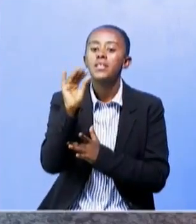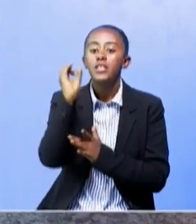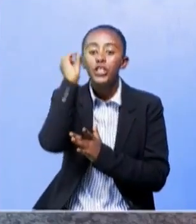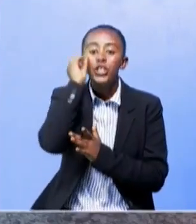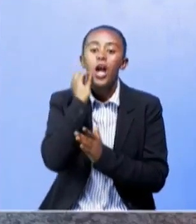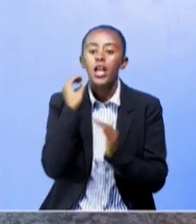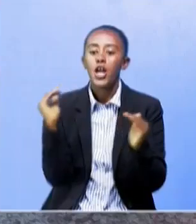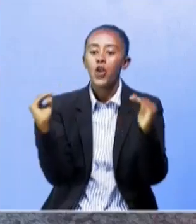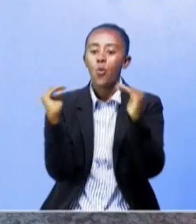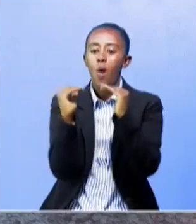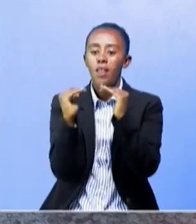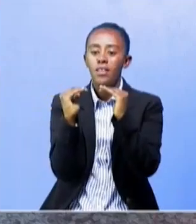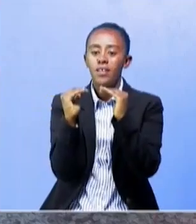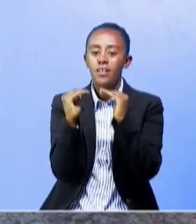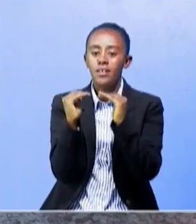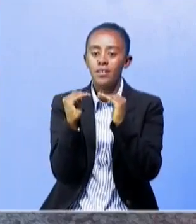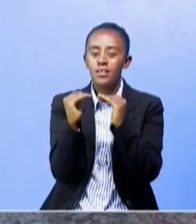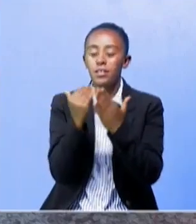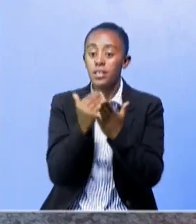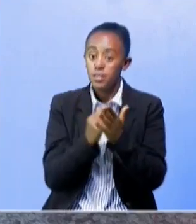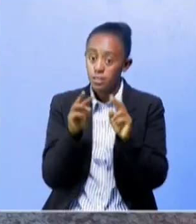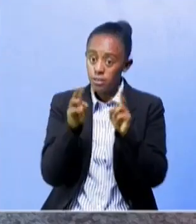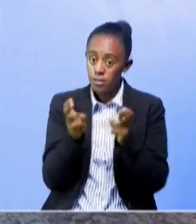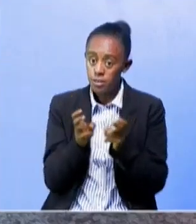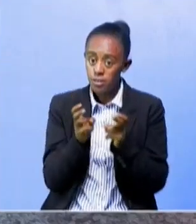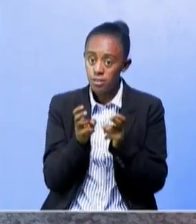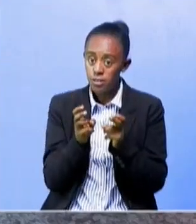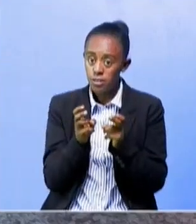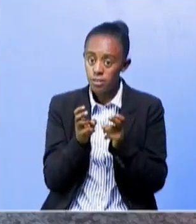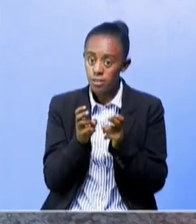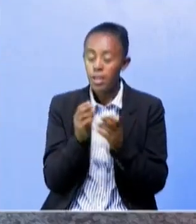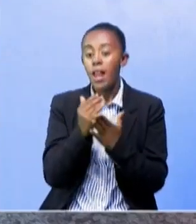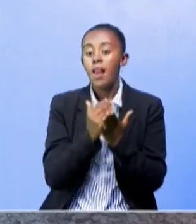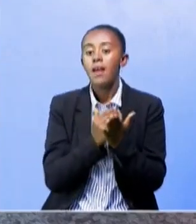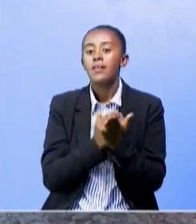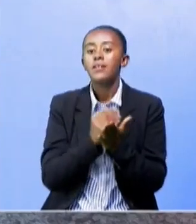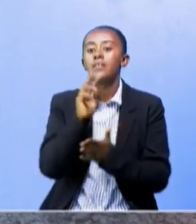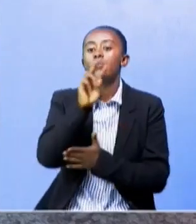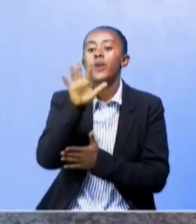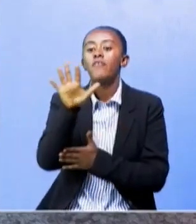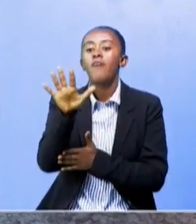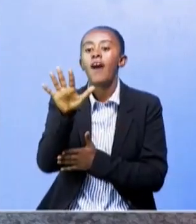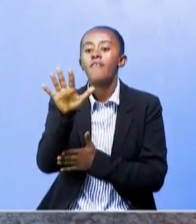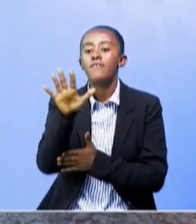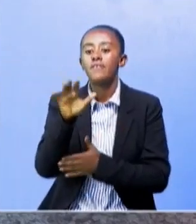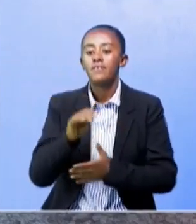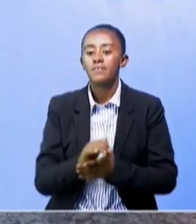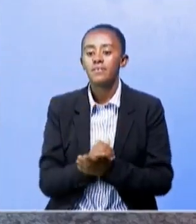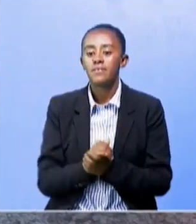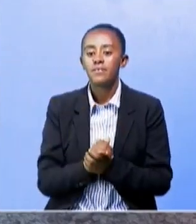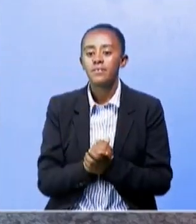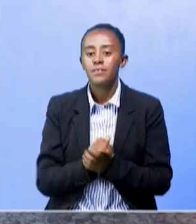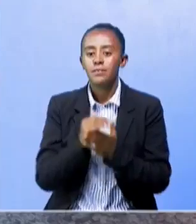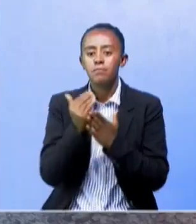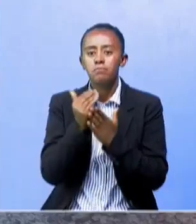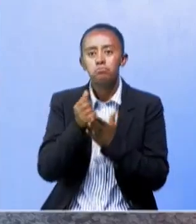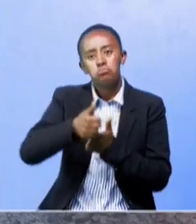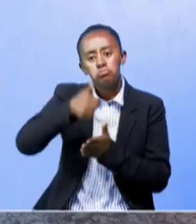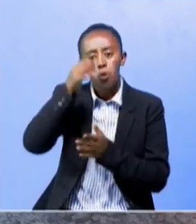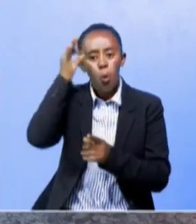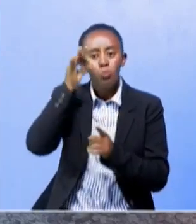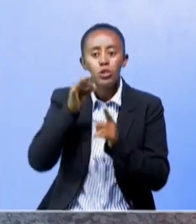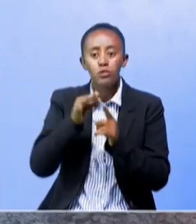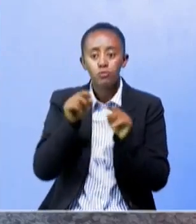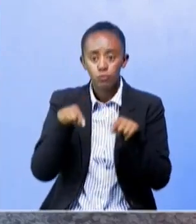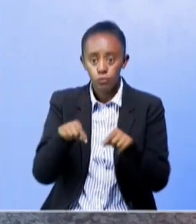Equality. The lesson topic is Lesson 25. The main objectives of today's